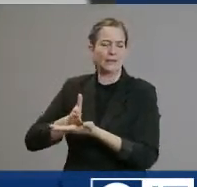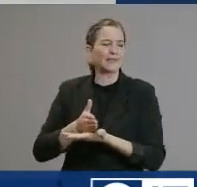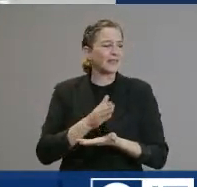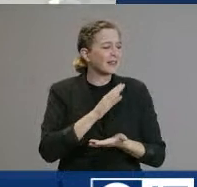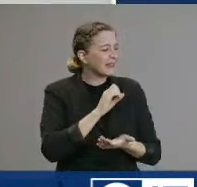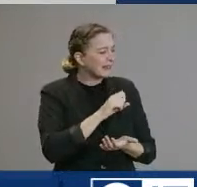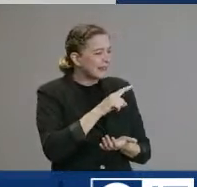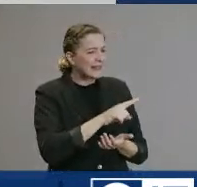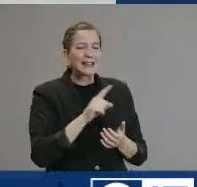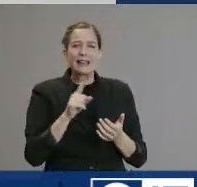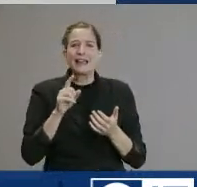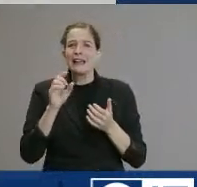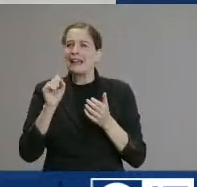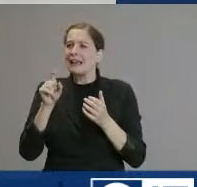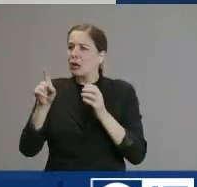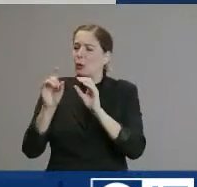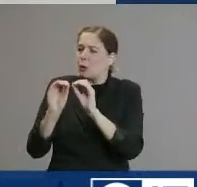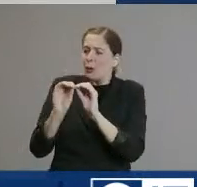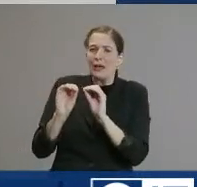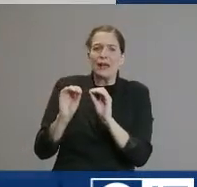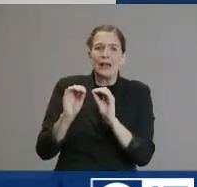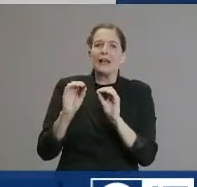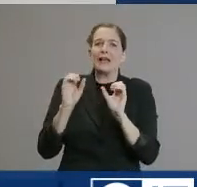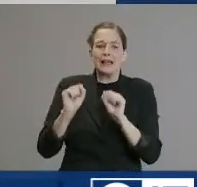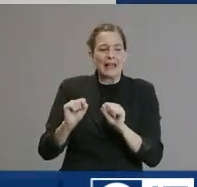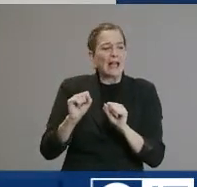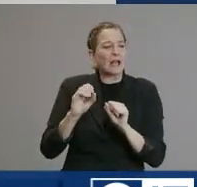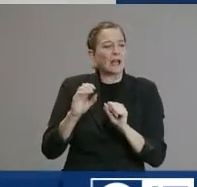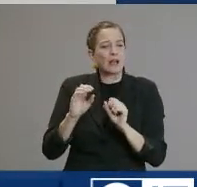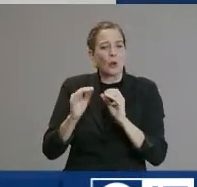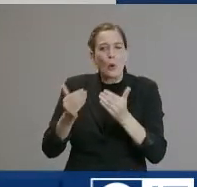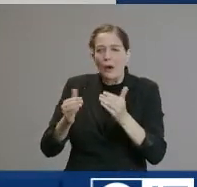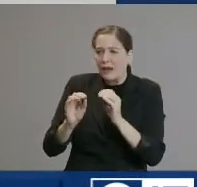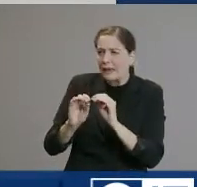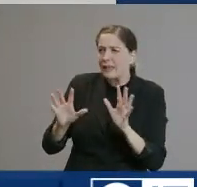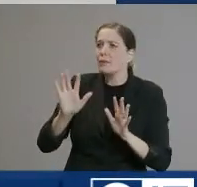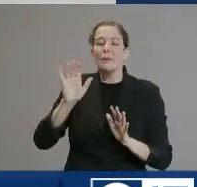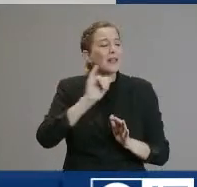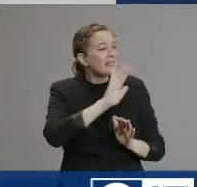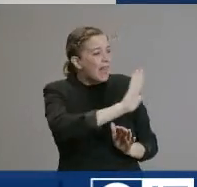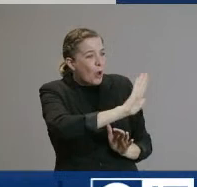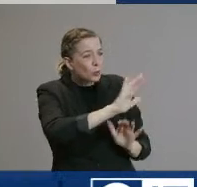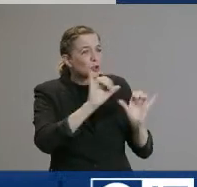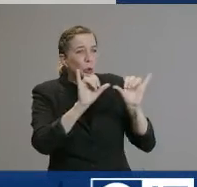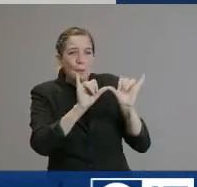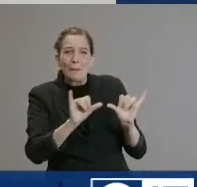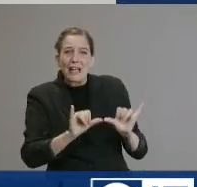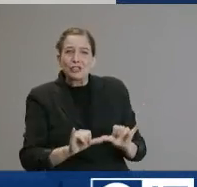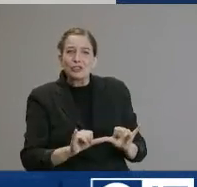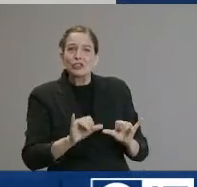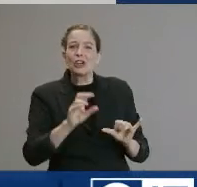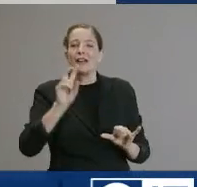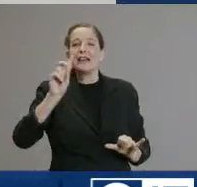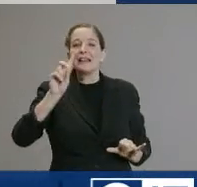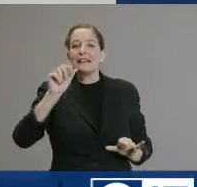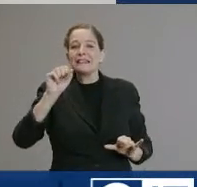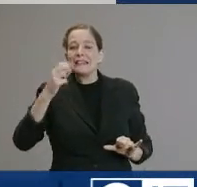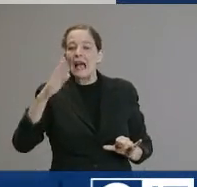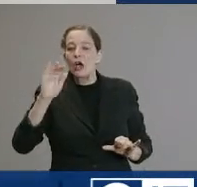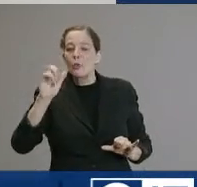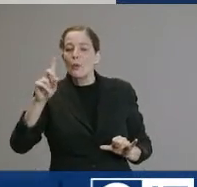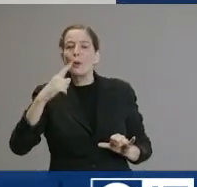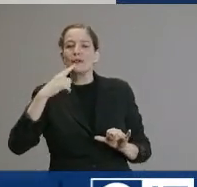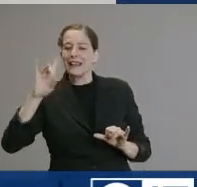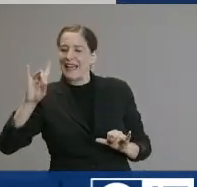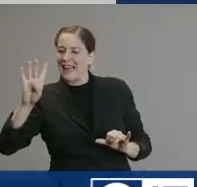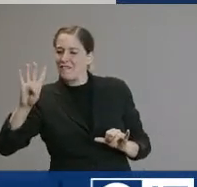bloodstream? Can we get the answer, please? Thank you. That's your own metric. Your order says 80%. Your dashboard says 84%. It's not hard. So as